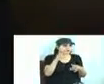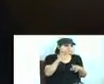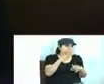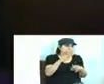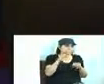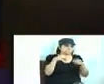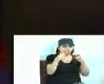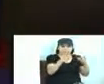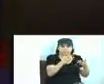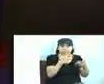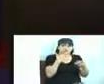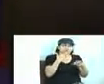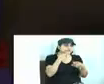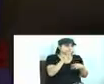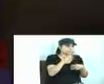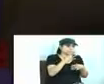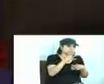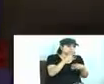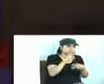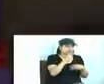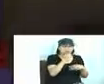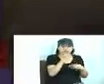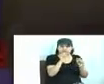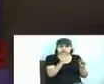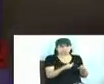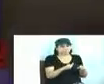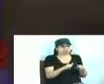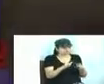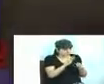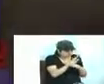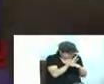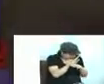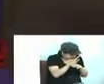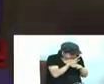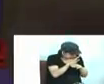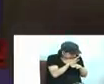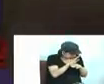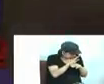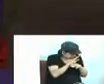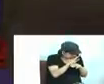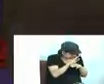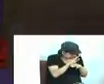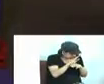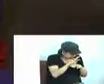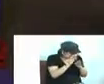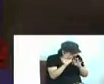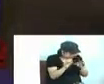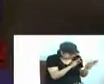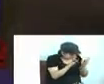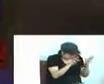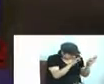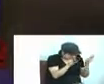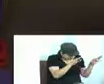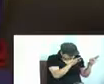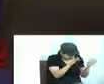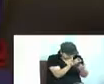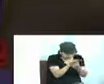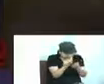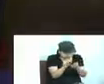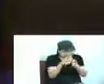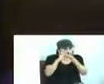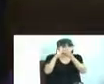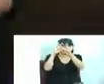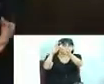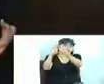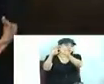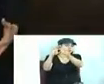us into coming along, and we become preoccupied with all of these things that diminish and distract and ruin our